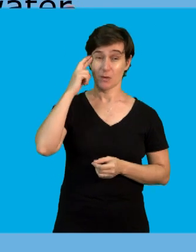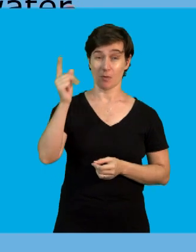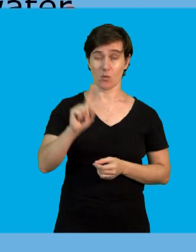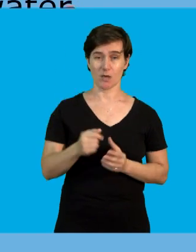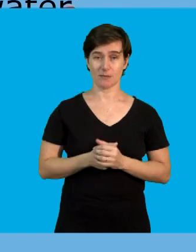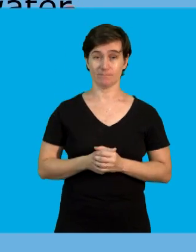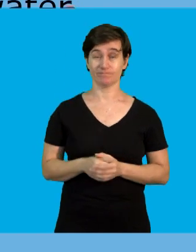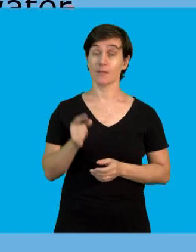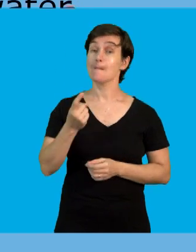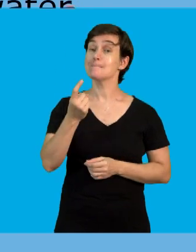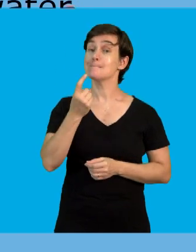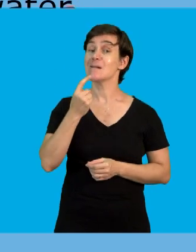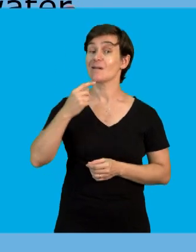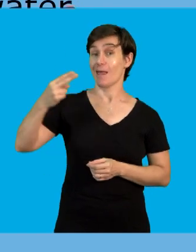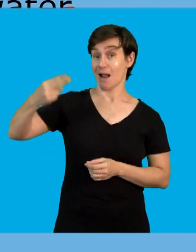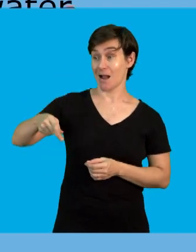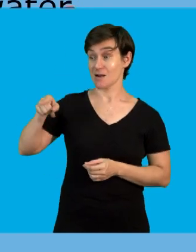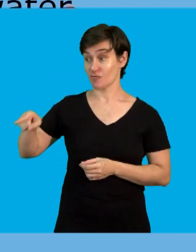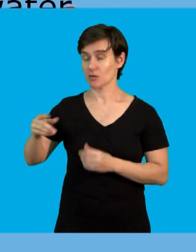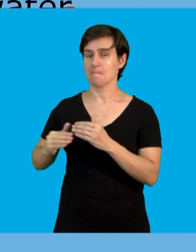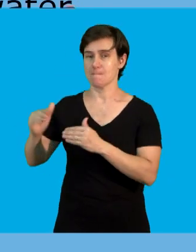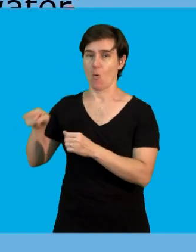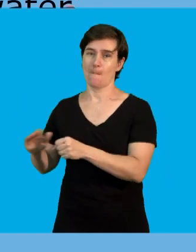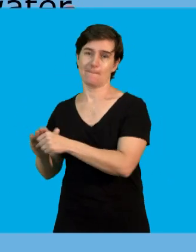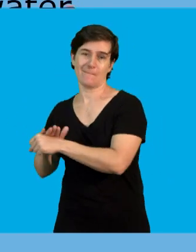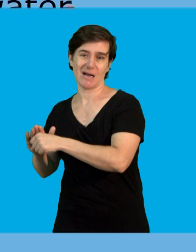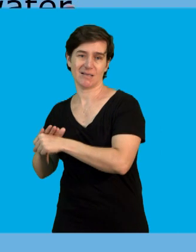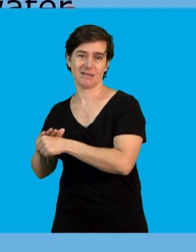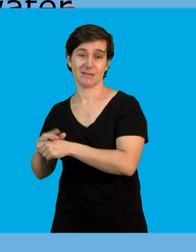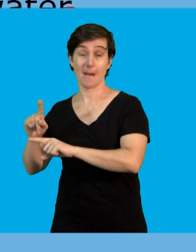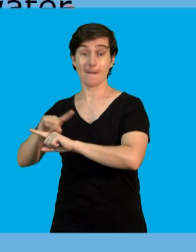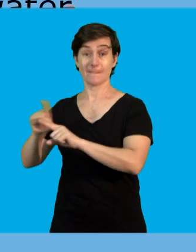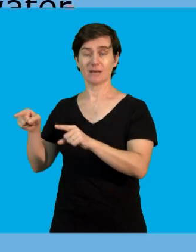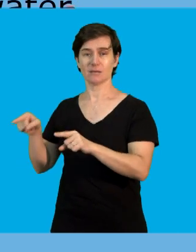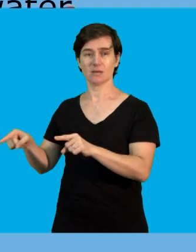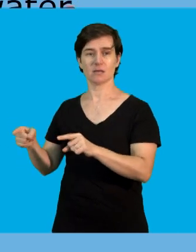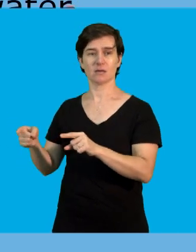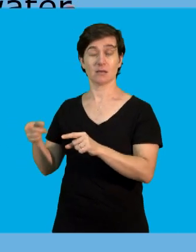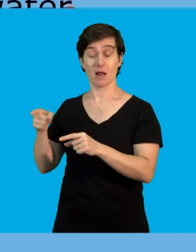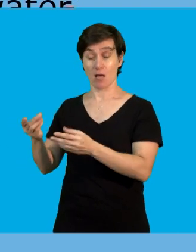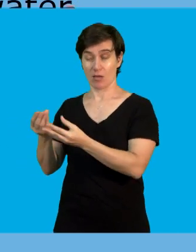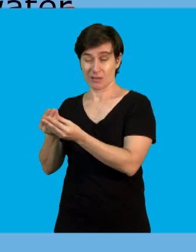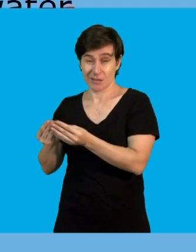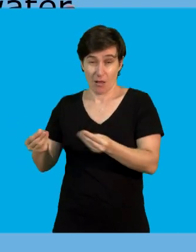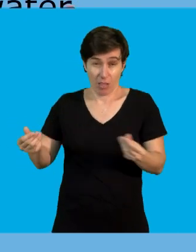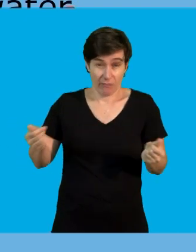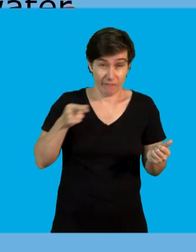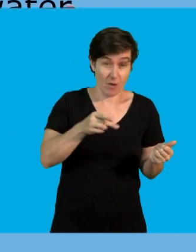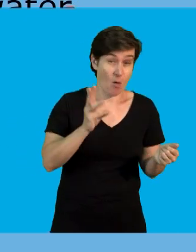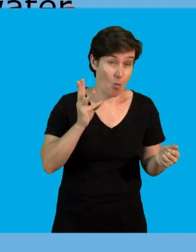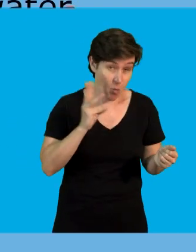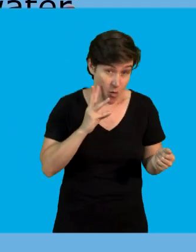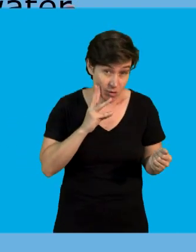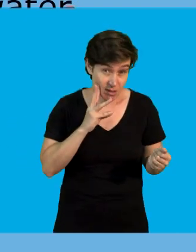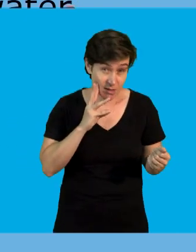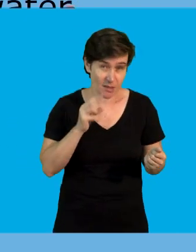the metal hydroxides, they are bases, but then remember, because most of them are solids, once they are dissolved in